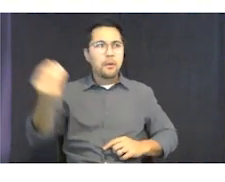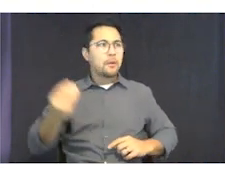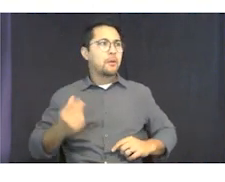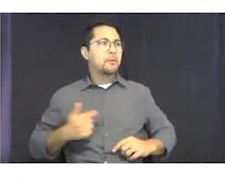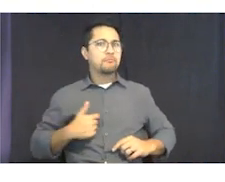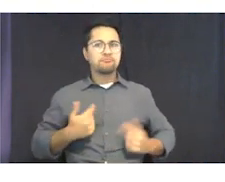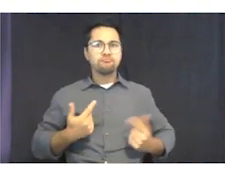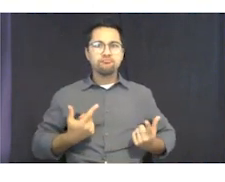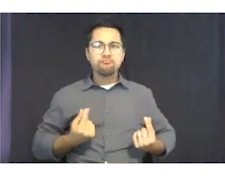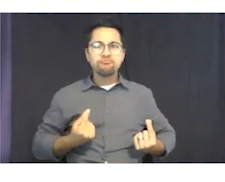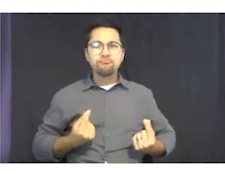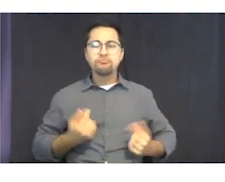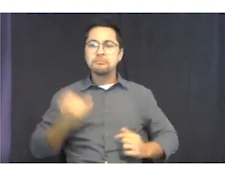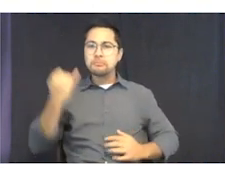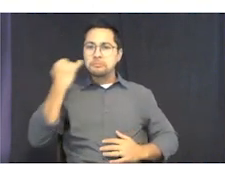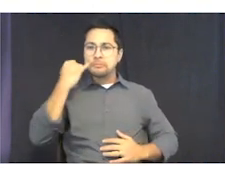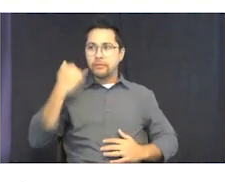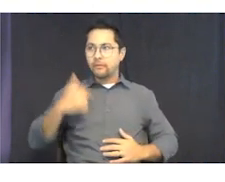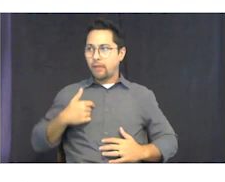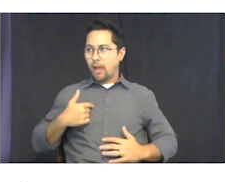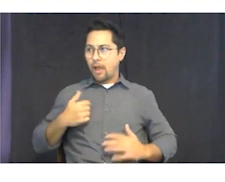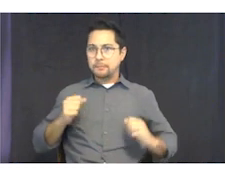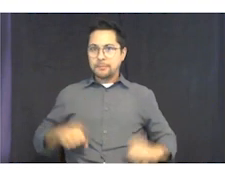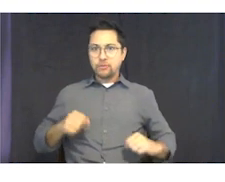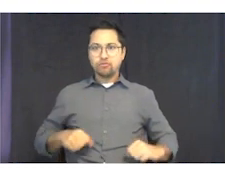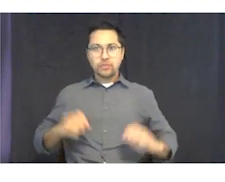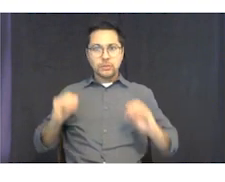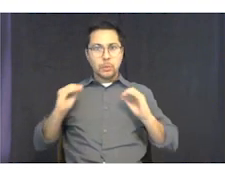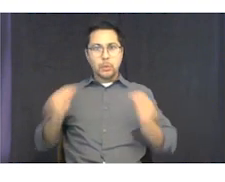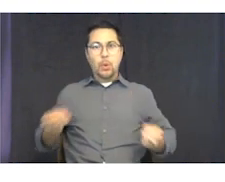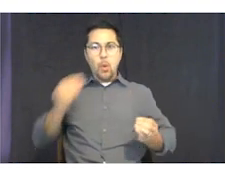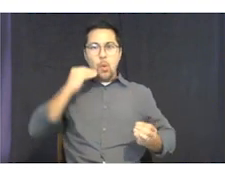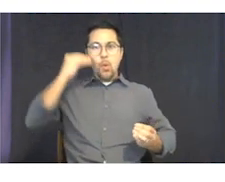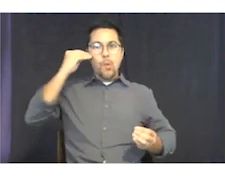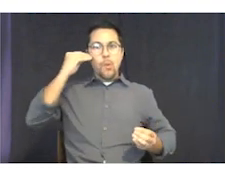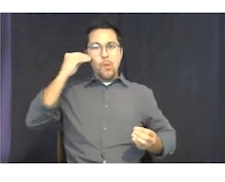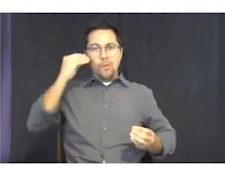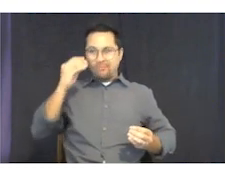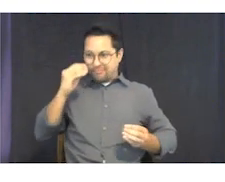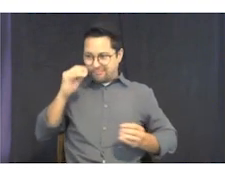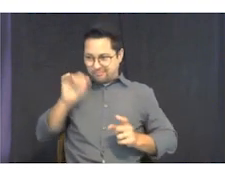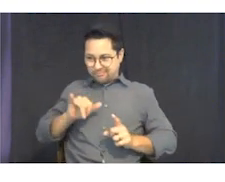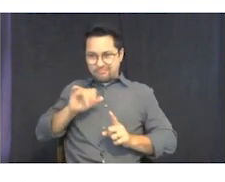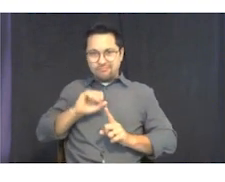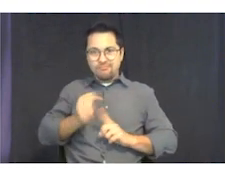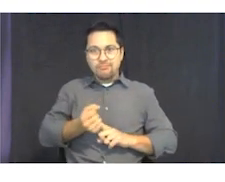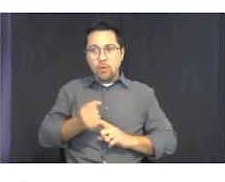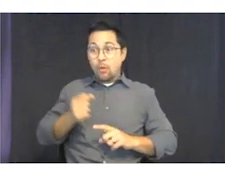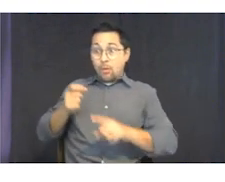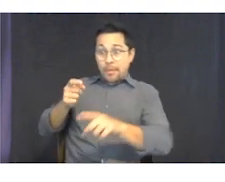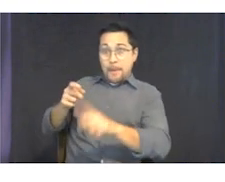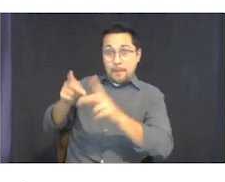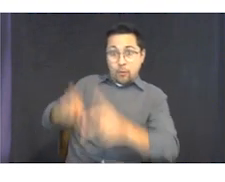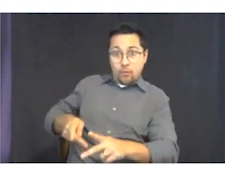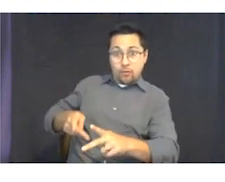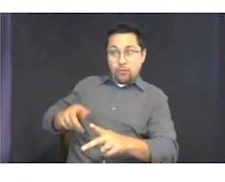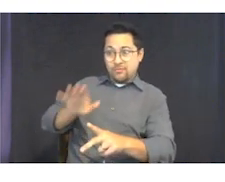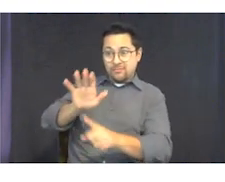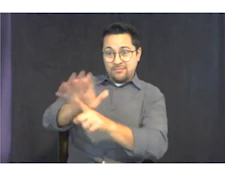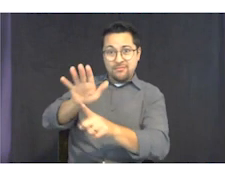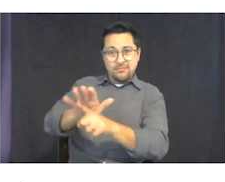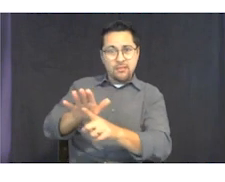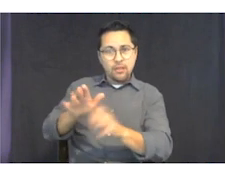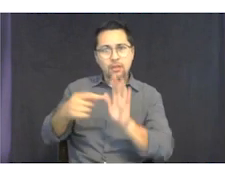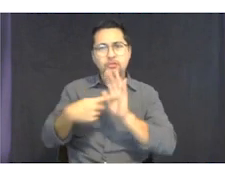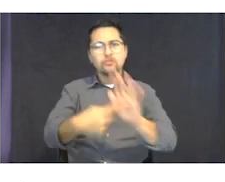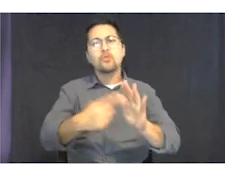when I'm potentially in a homeless situation? Or that person, that child is exhibiting